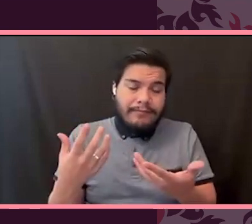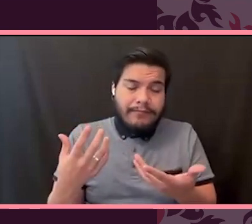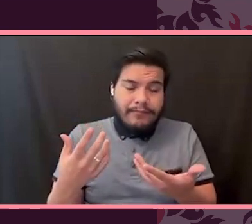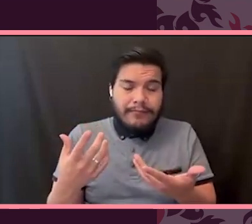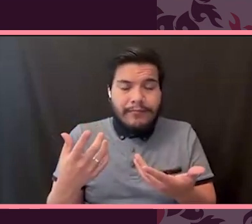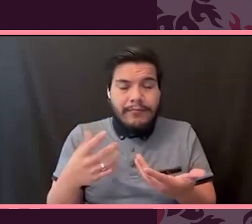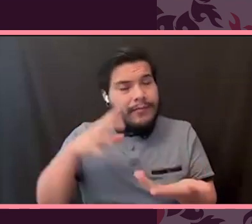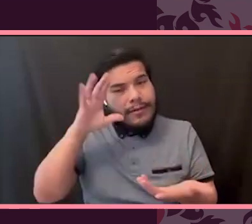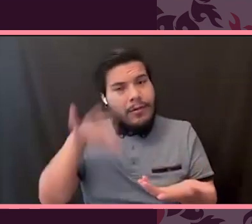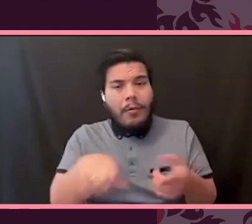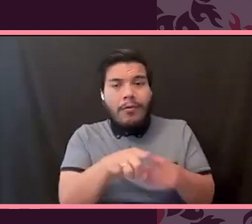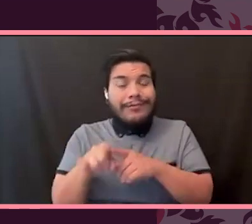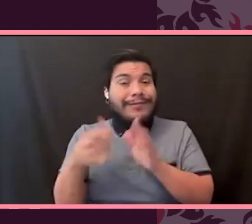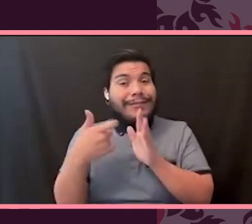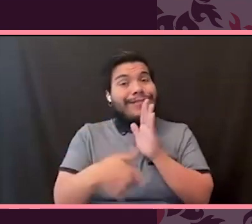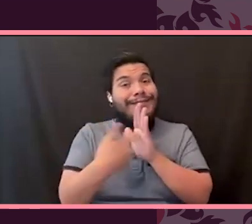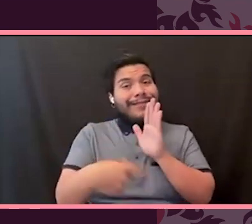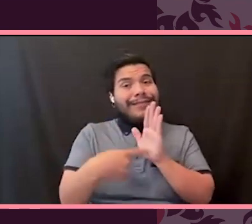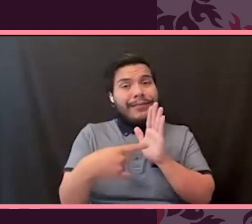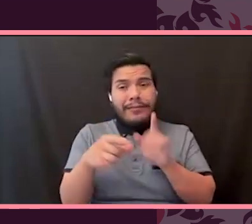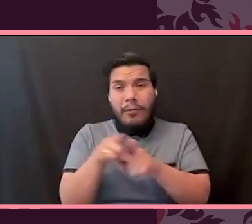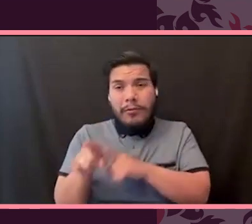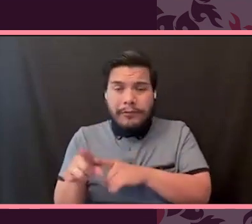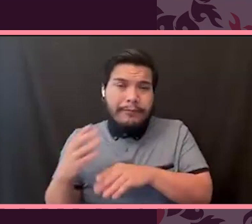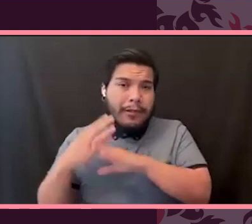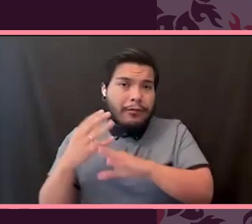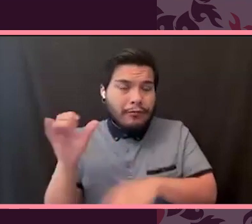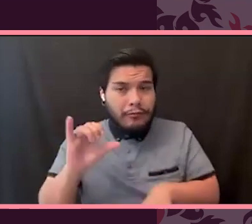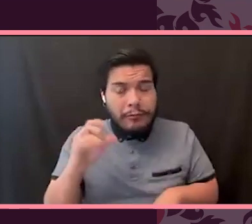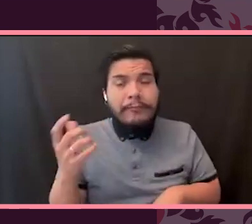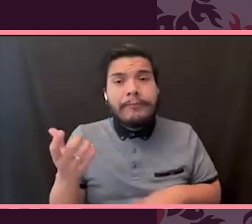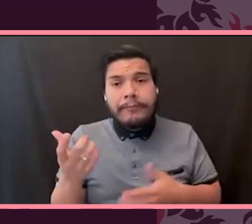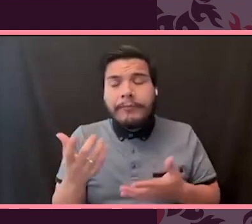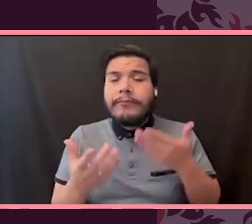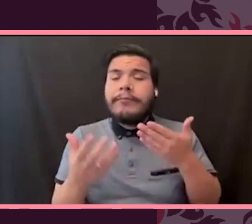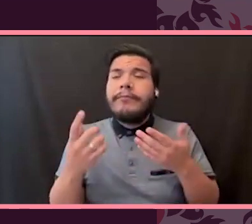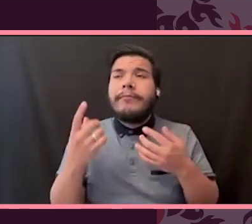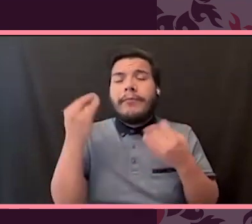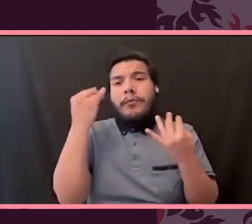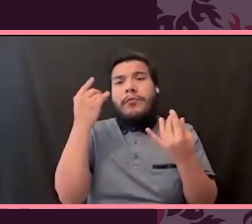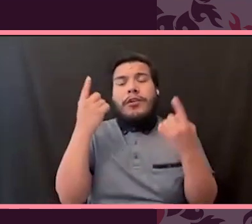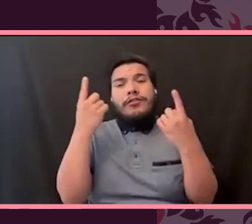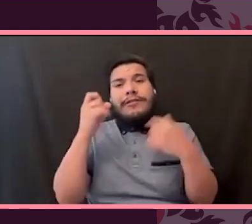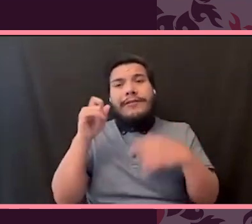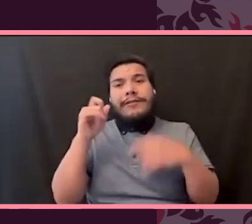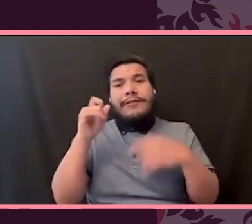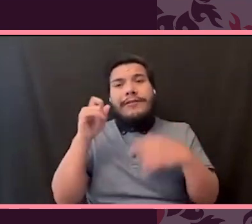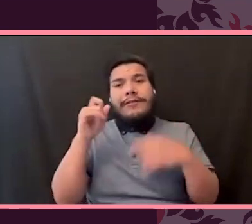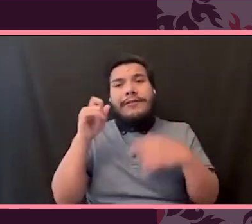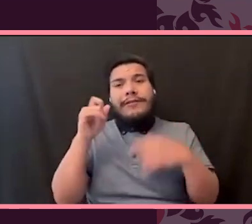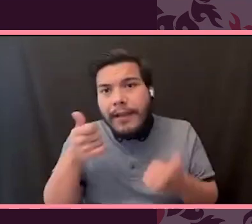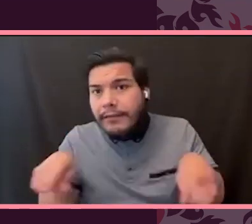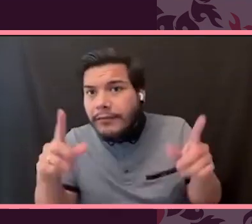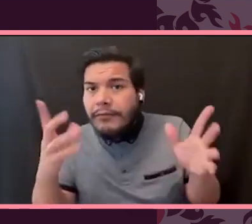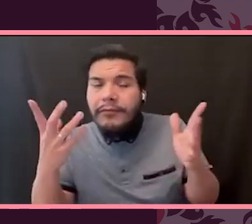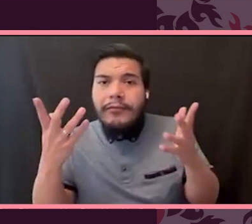that also, cost may be also a factor as well. So I just wondered if anyone had any to talk about that aspect, because